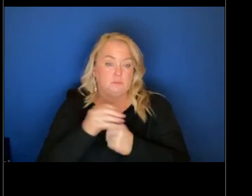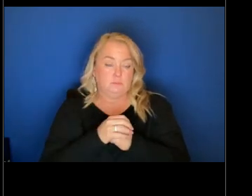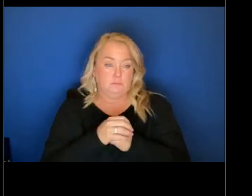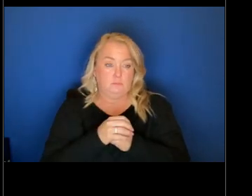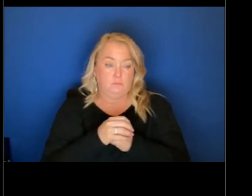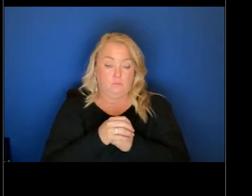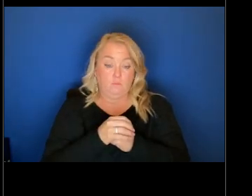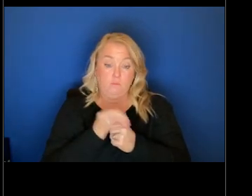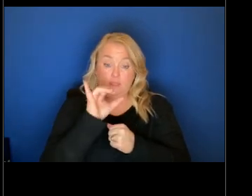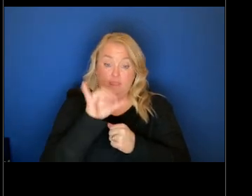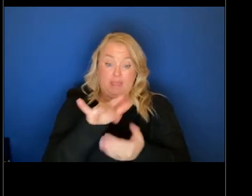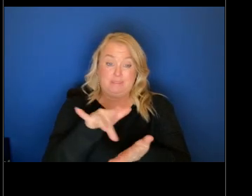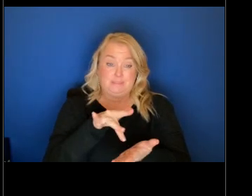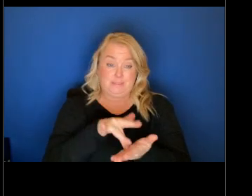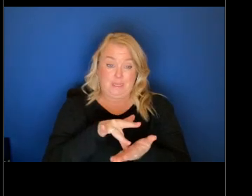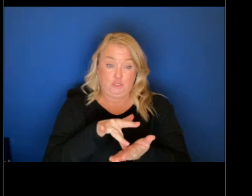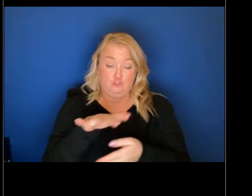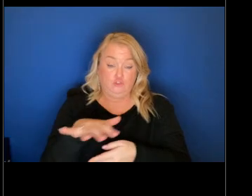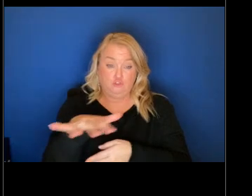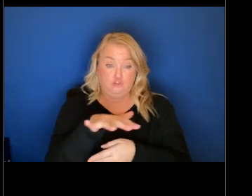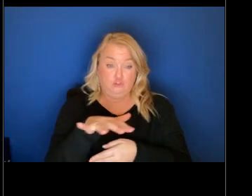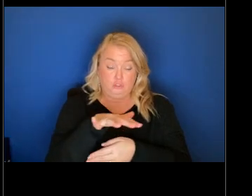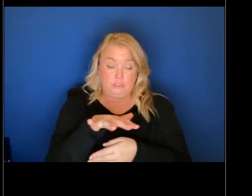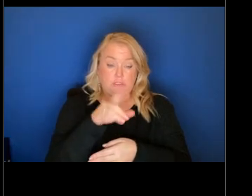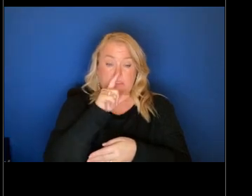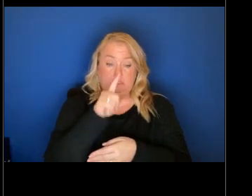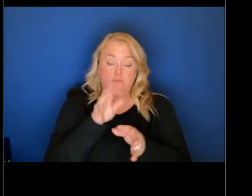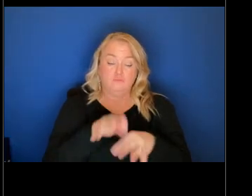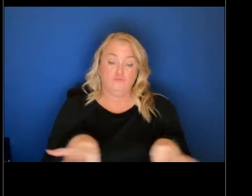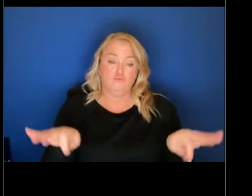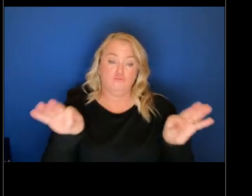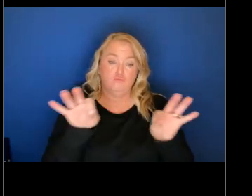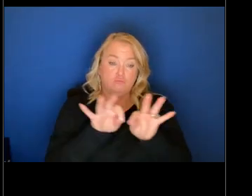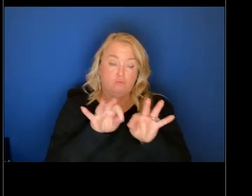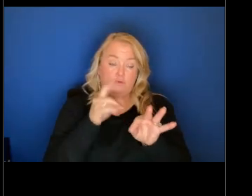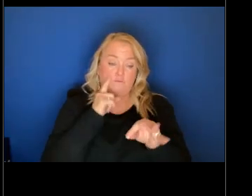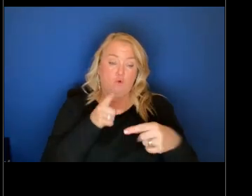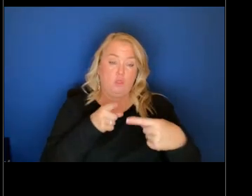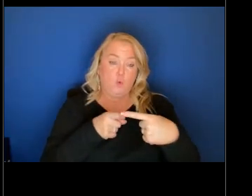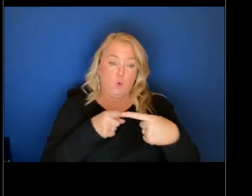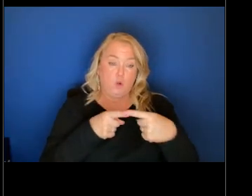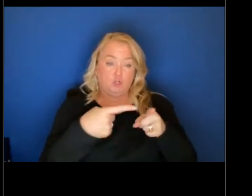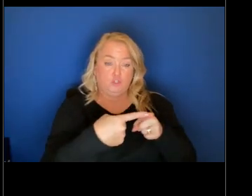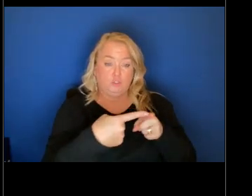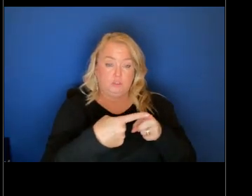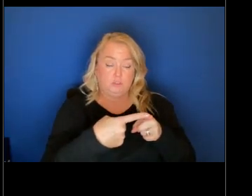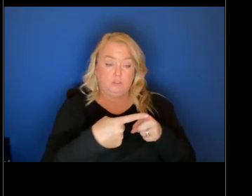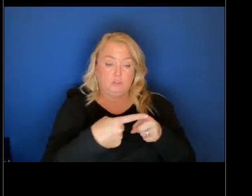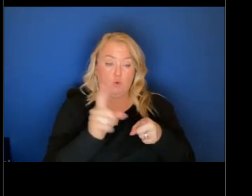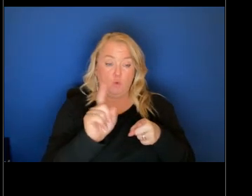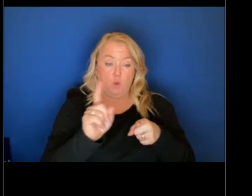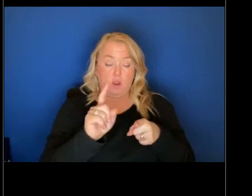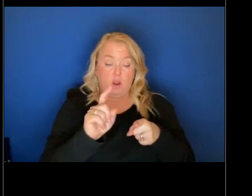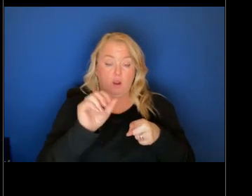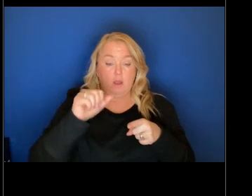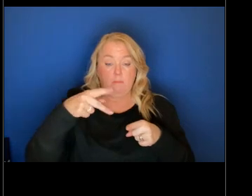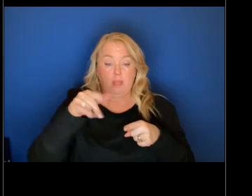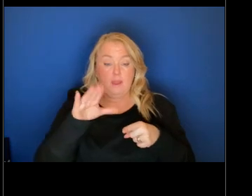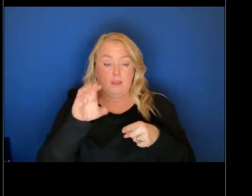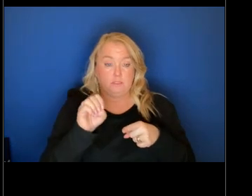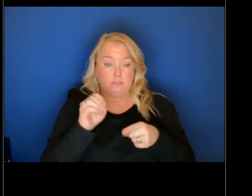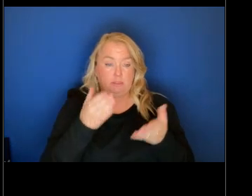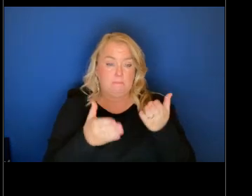This centered position is critical at corners where an appliance may have